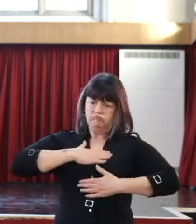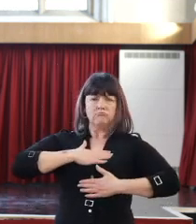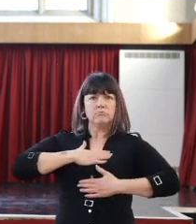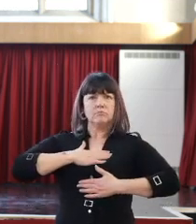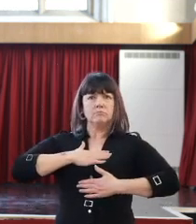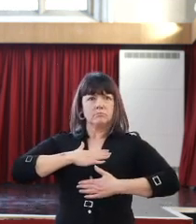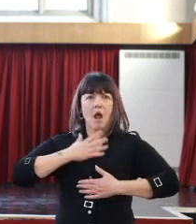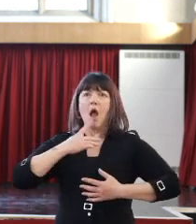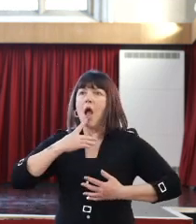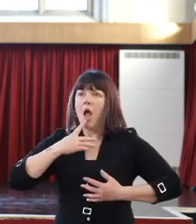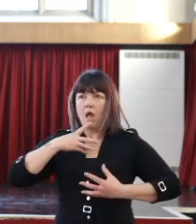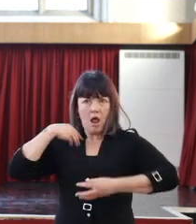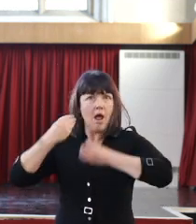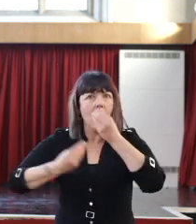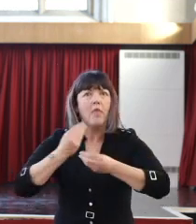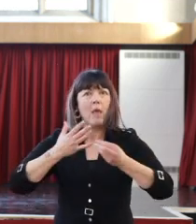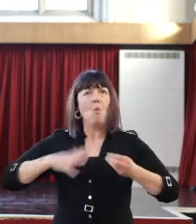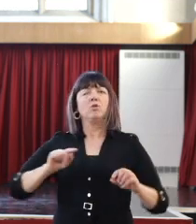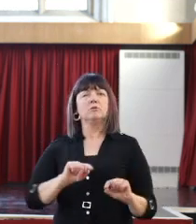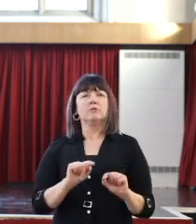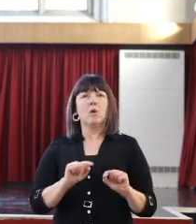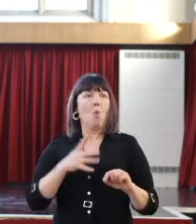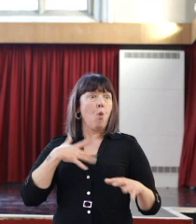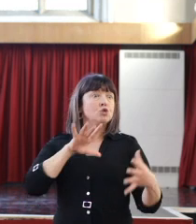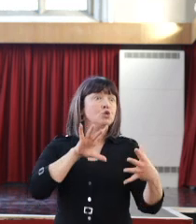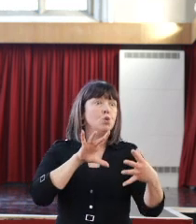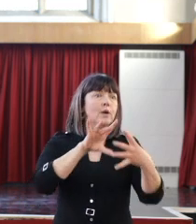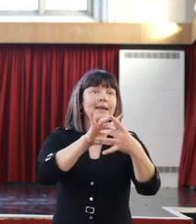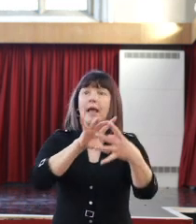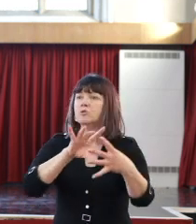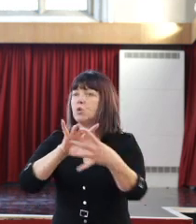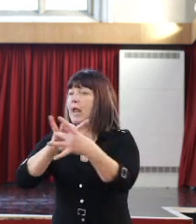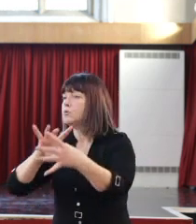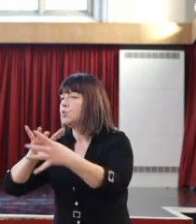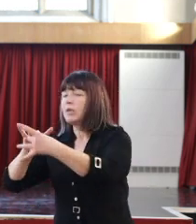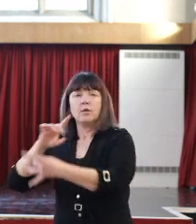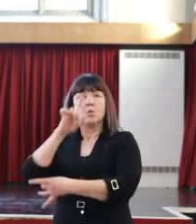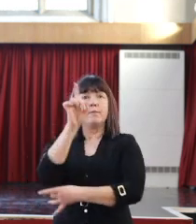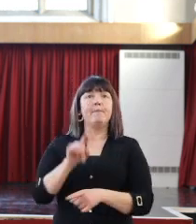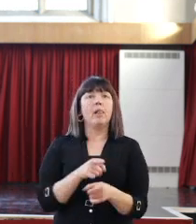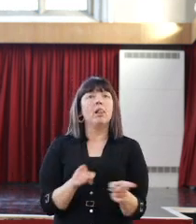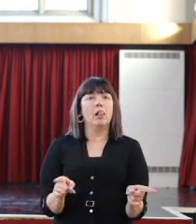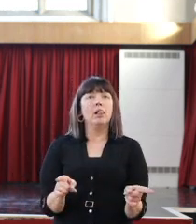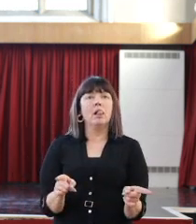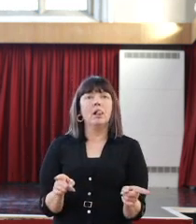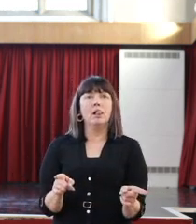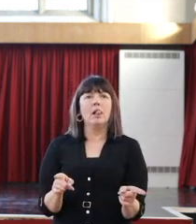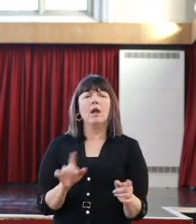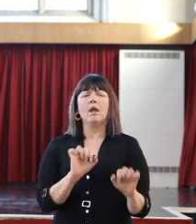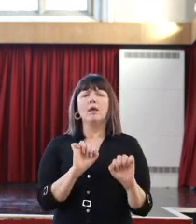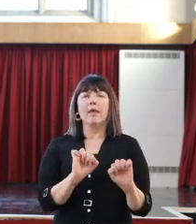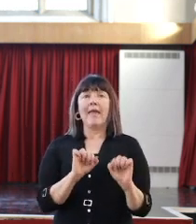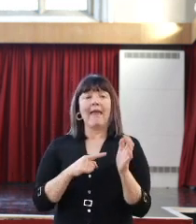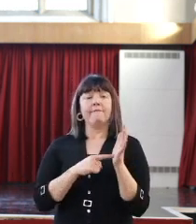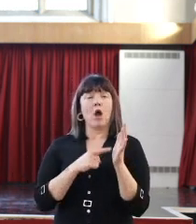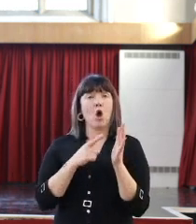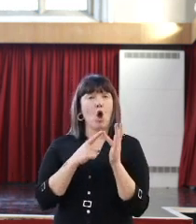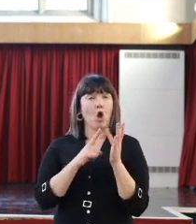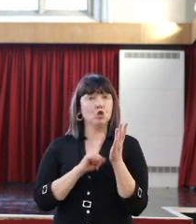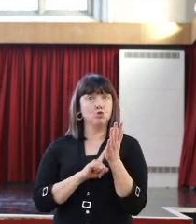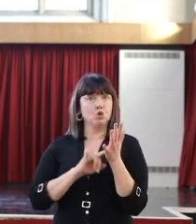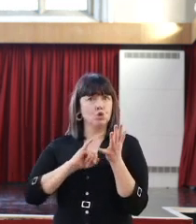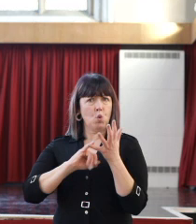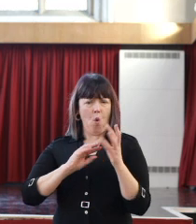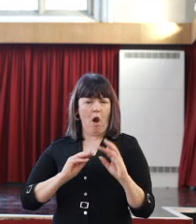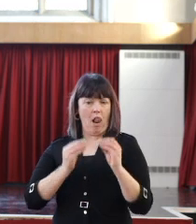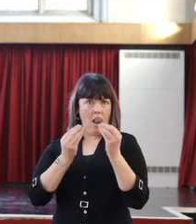story, they're making connections with other people along the way too. If you make creative tools unattainable to anyone without a